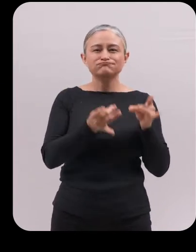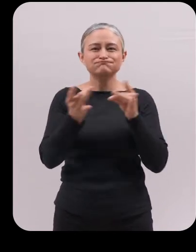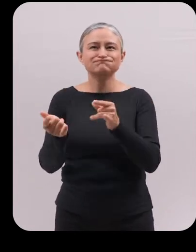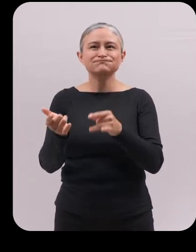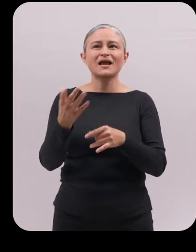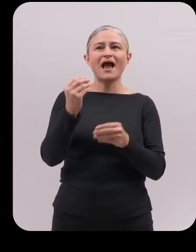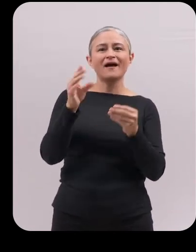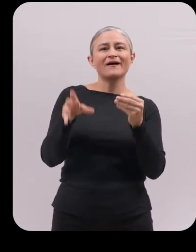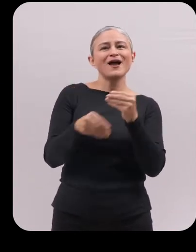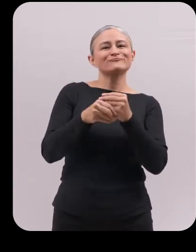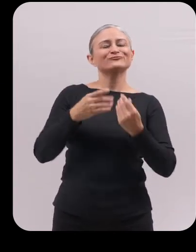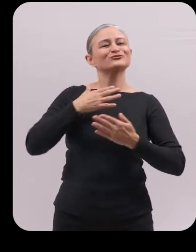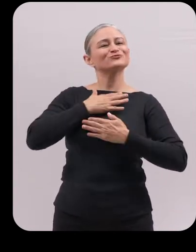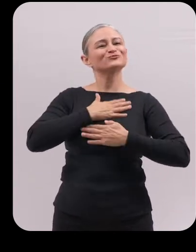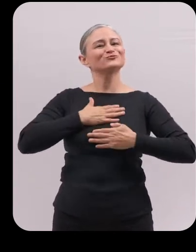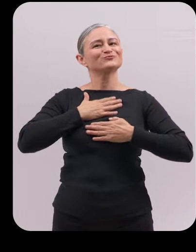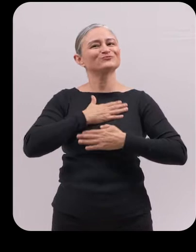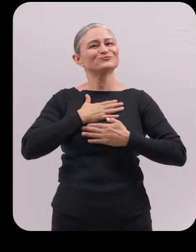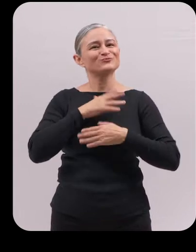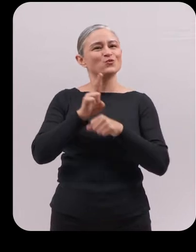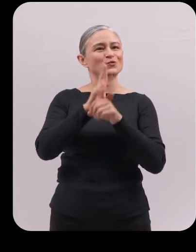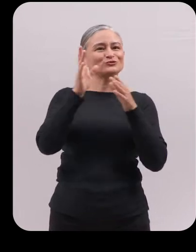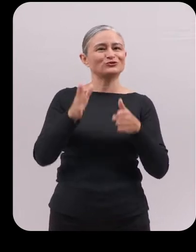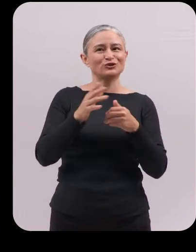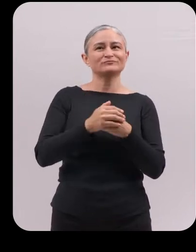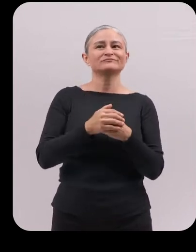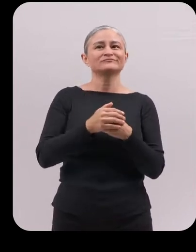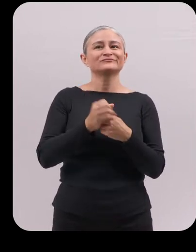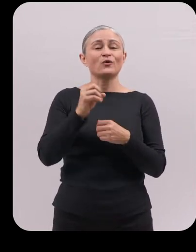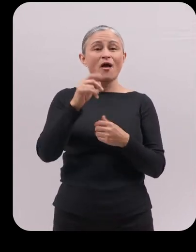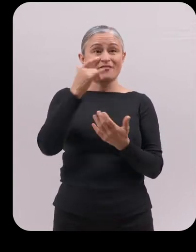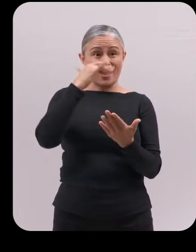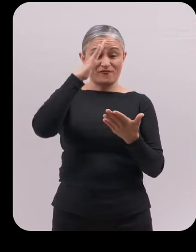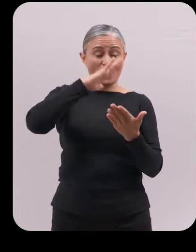delight. Take, for example, front-end development.